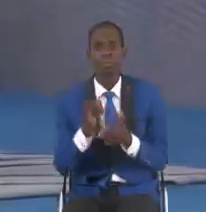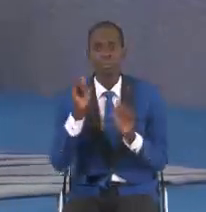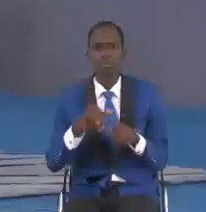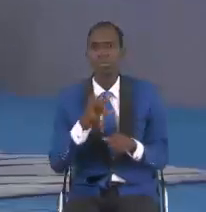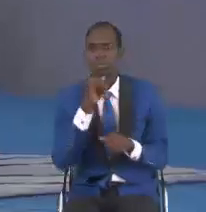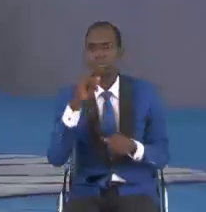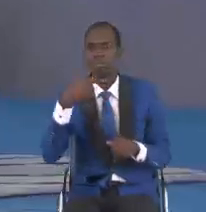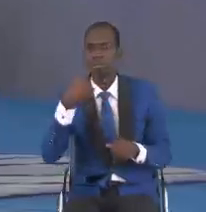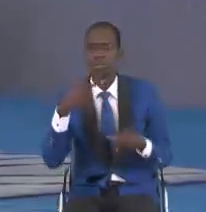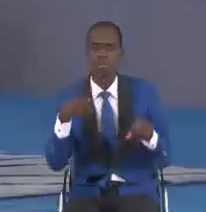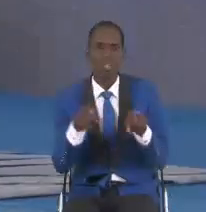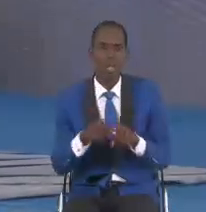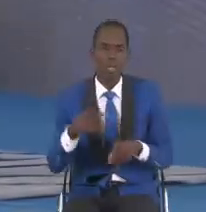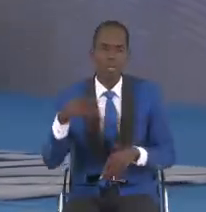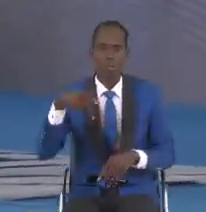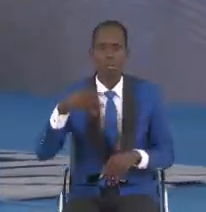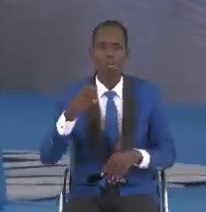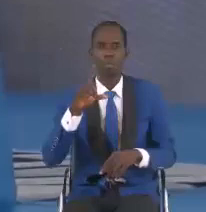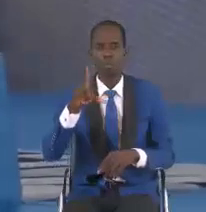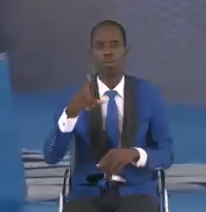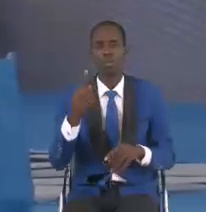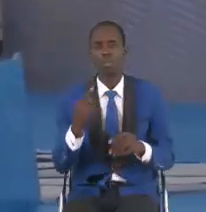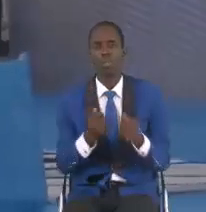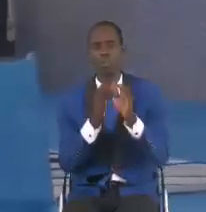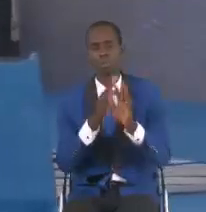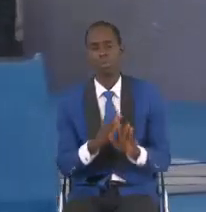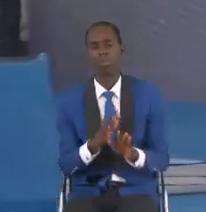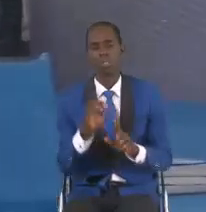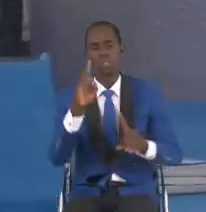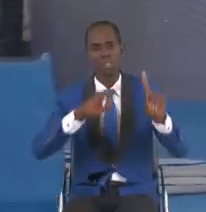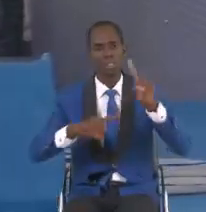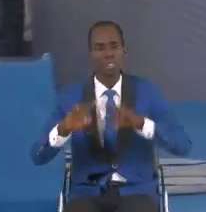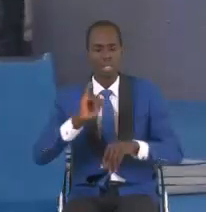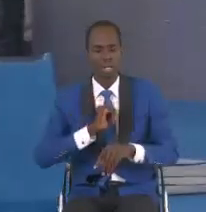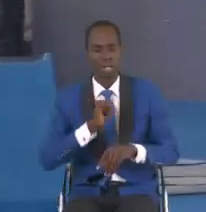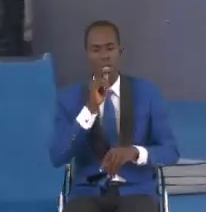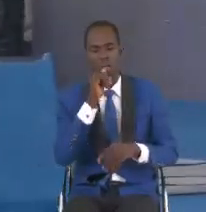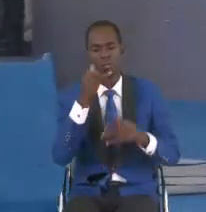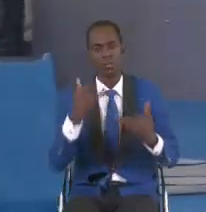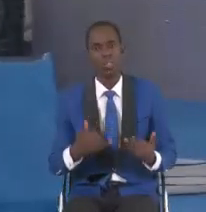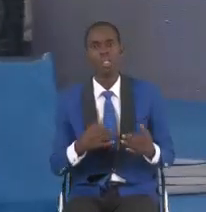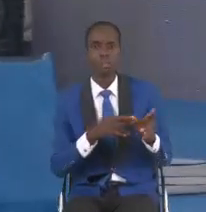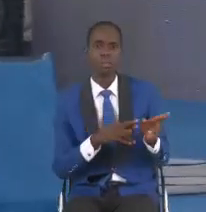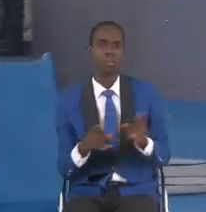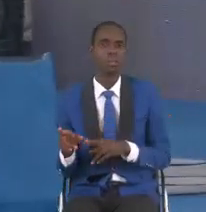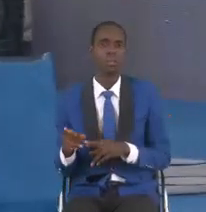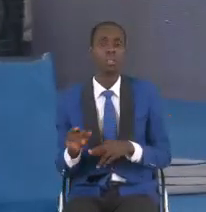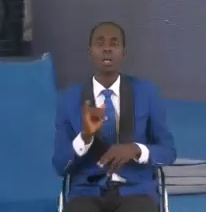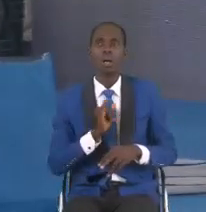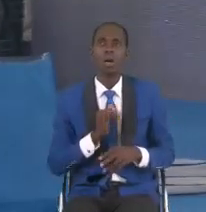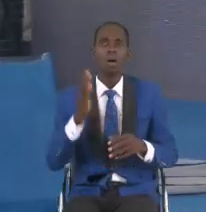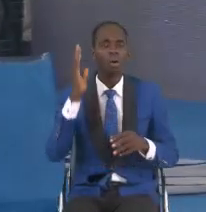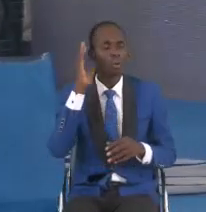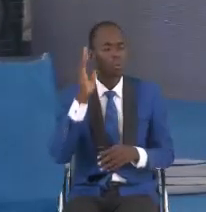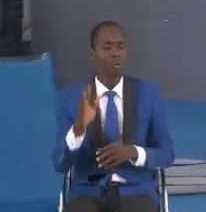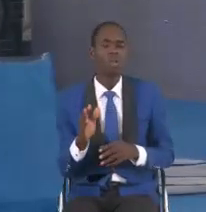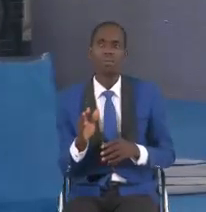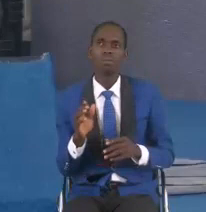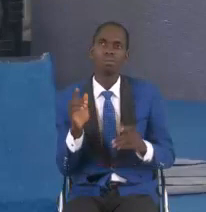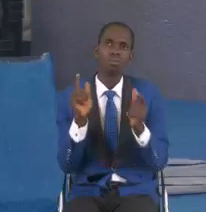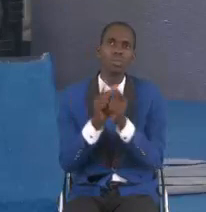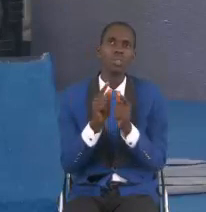I am now ready. I'm going to meet the God of heaven who gave me the